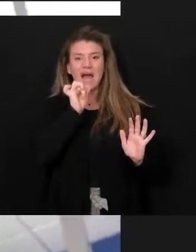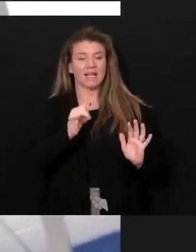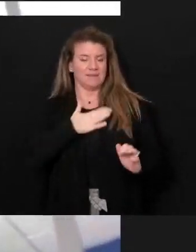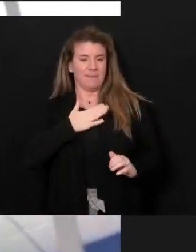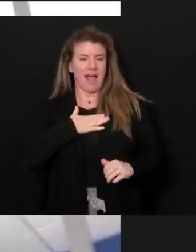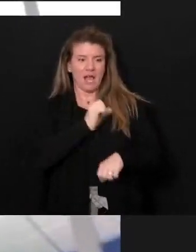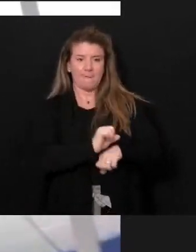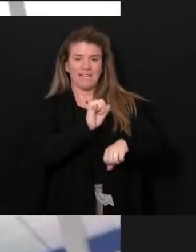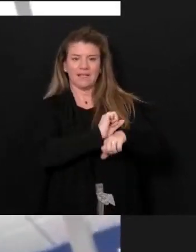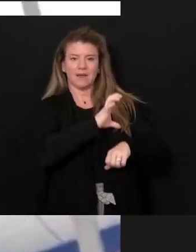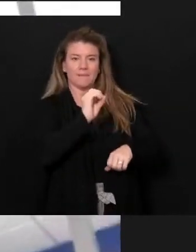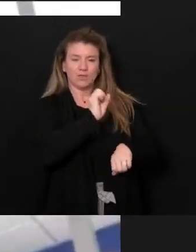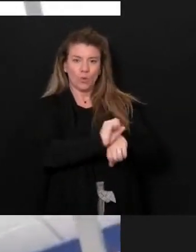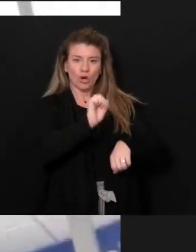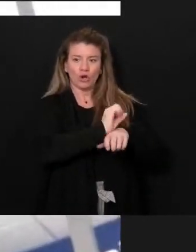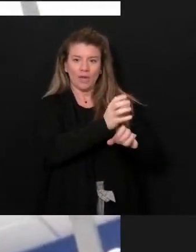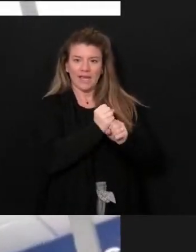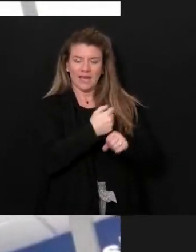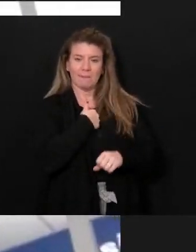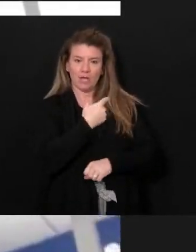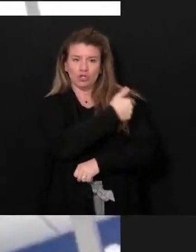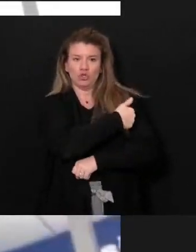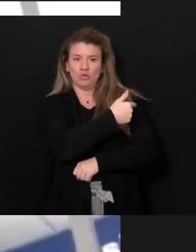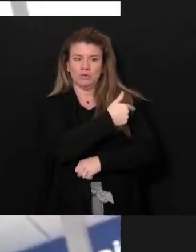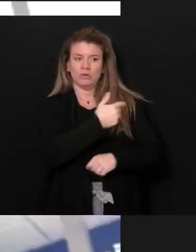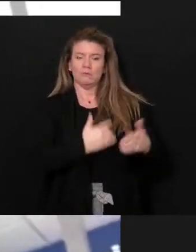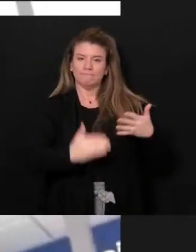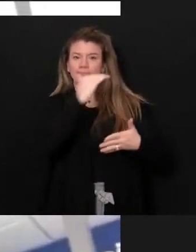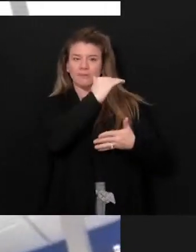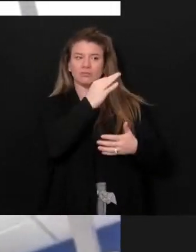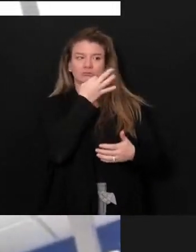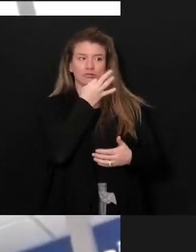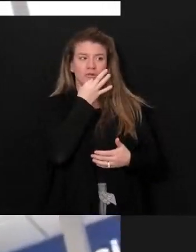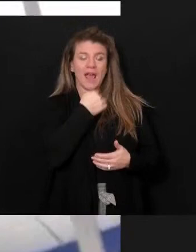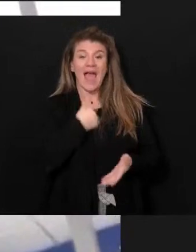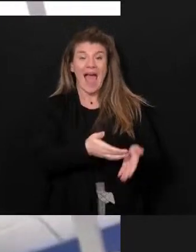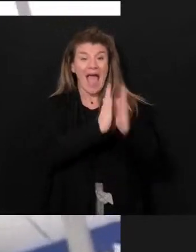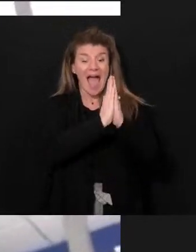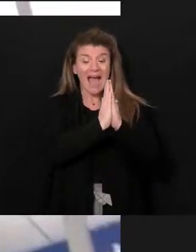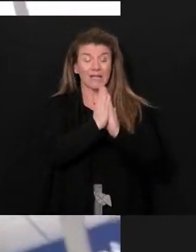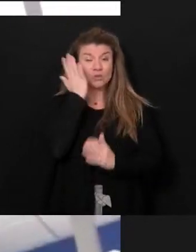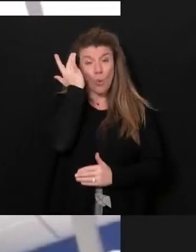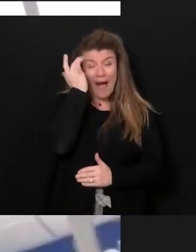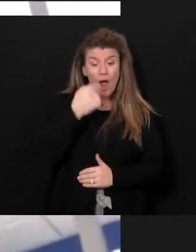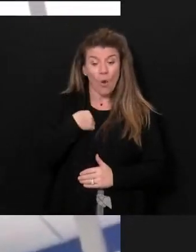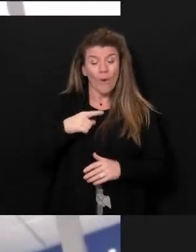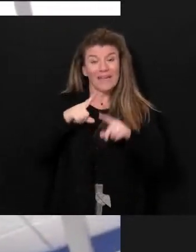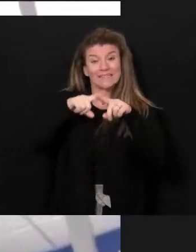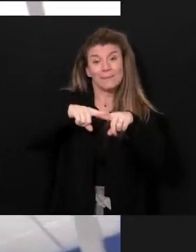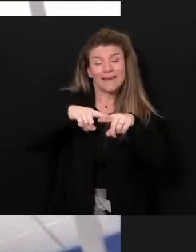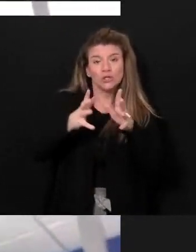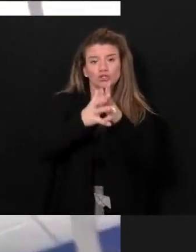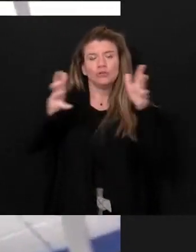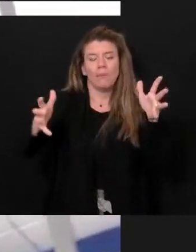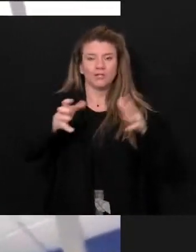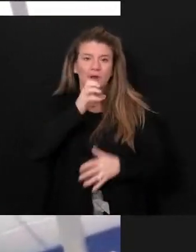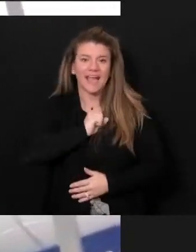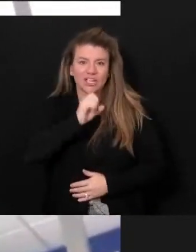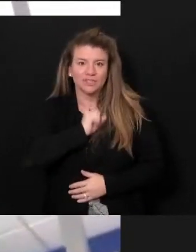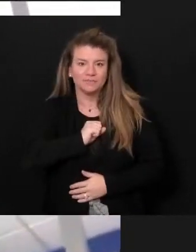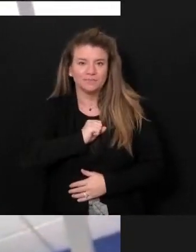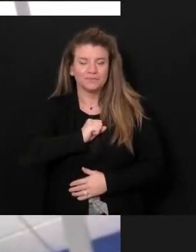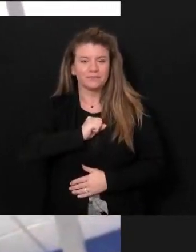on it, getting me a shot sooner rather than later. But I ask because are we depending too much on age as the